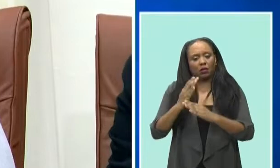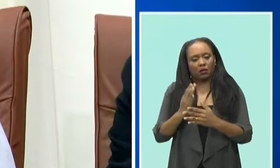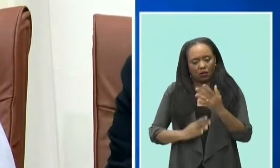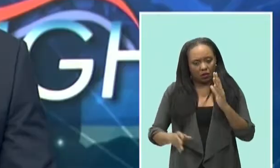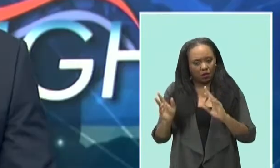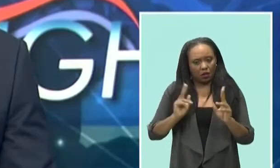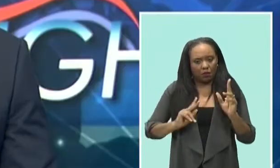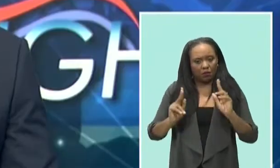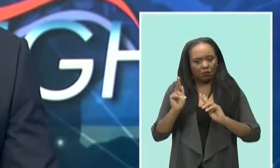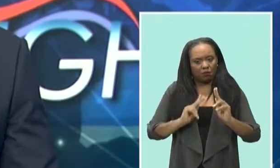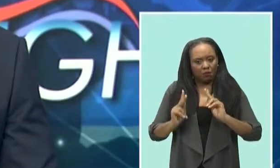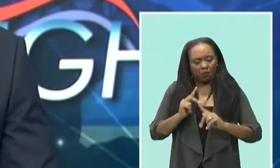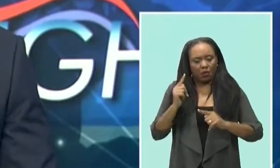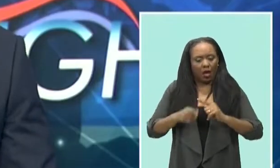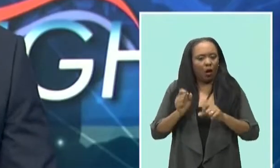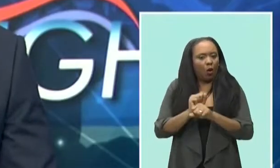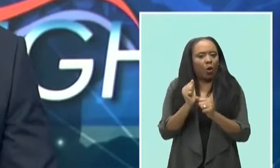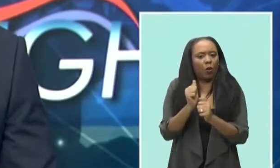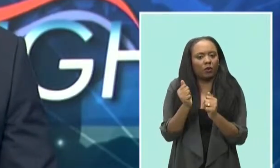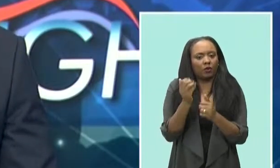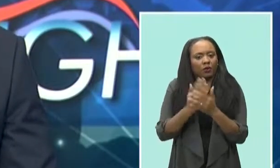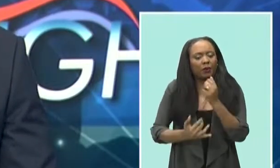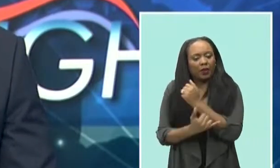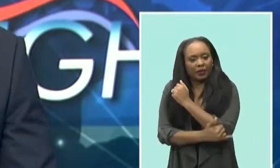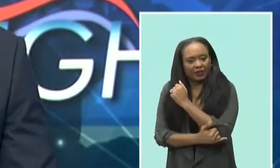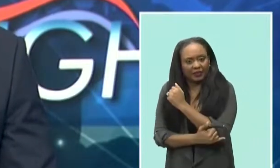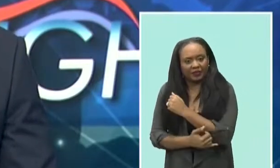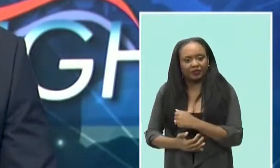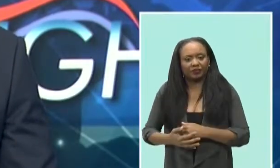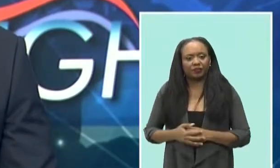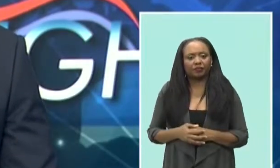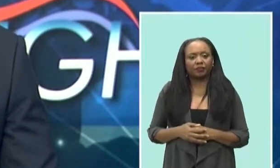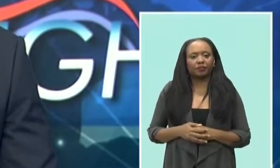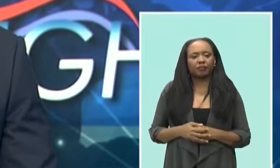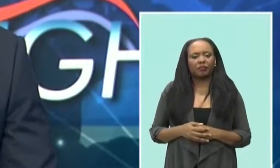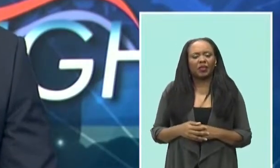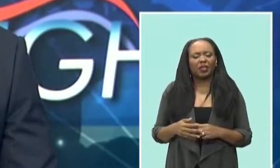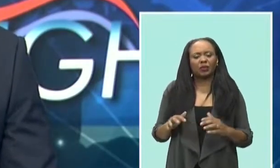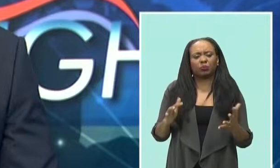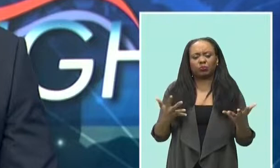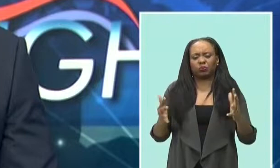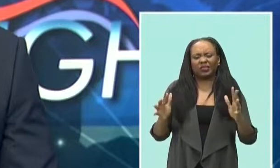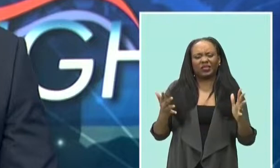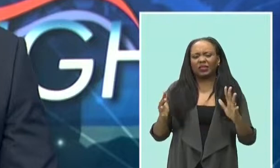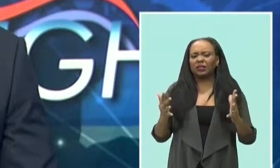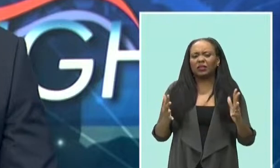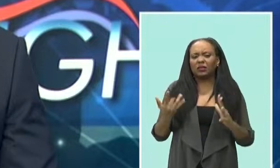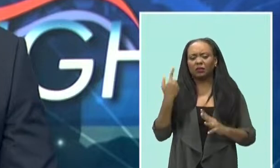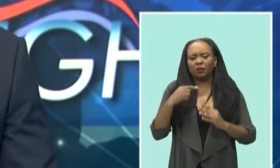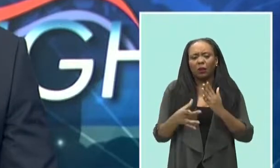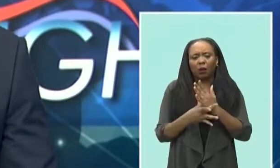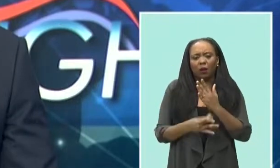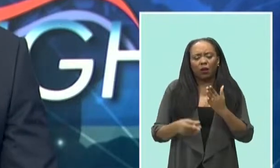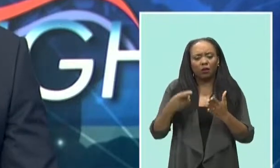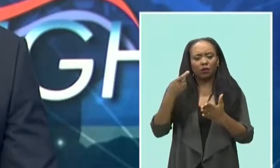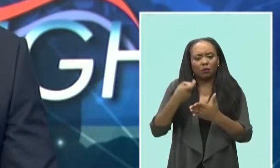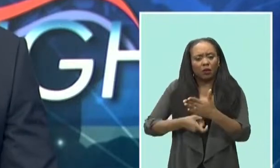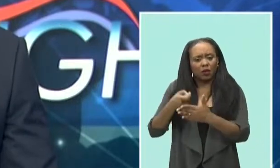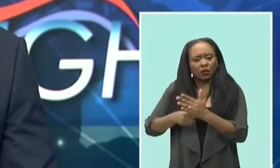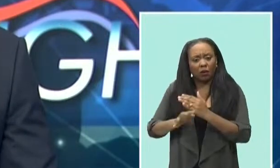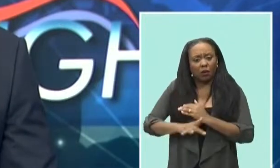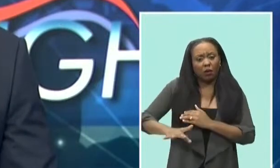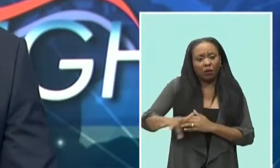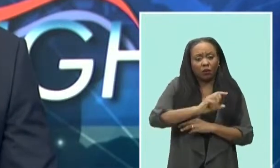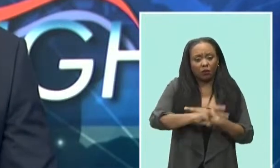uncompetitive. The uncertainty surrounding global oil prices is causing concern for the Central Bank of Barbados.